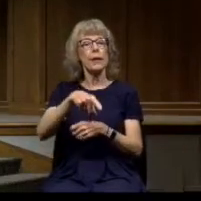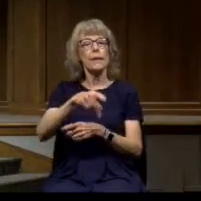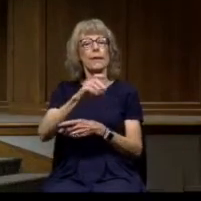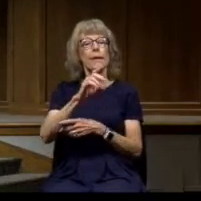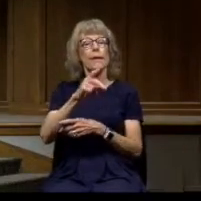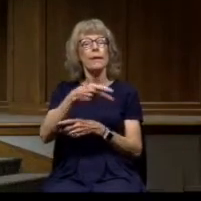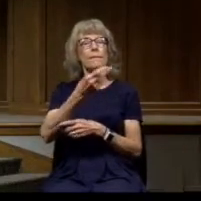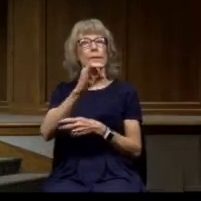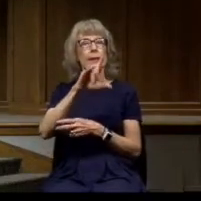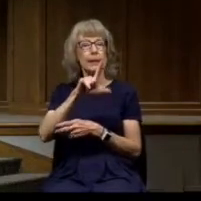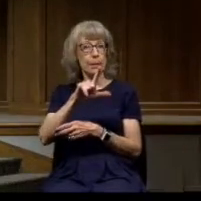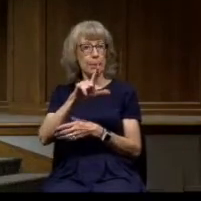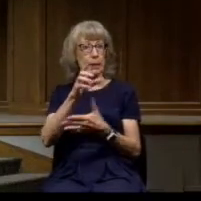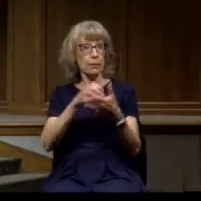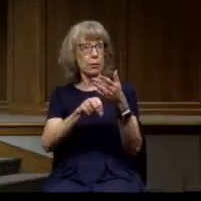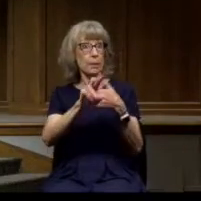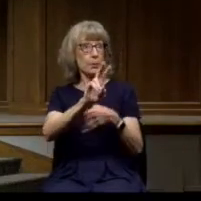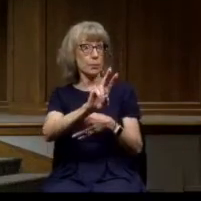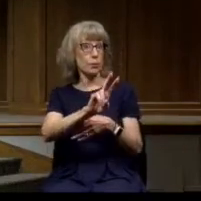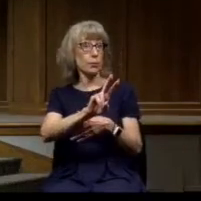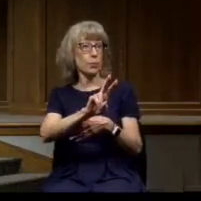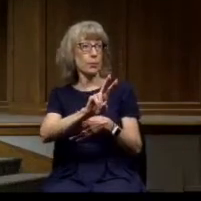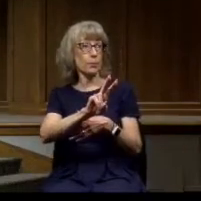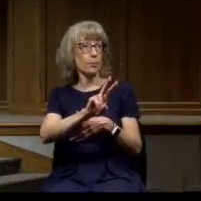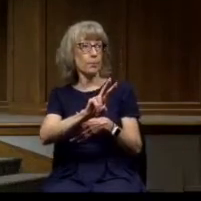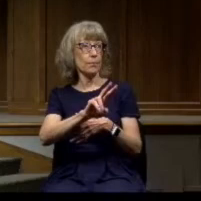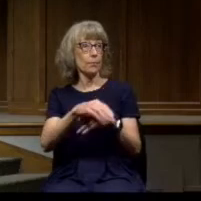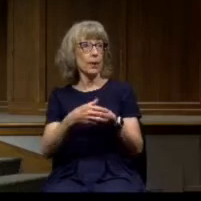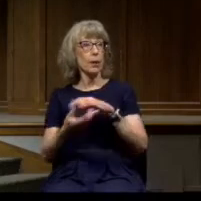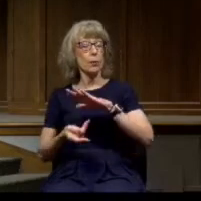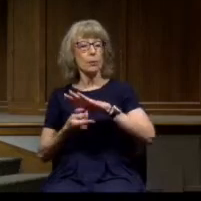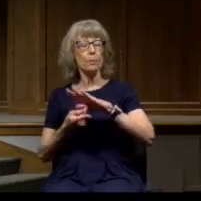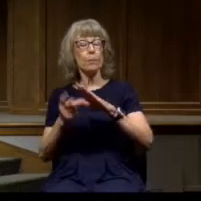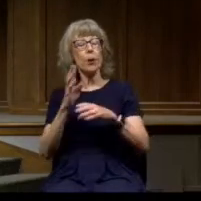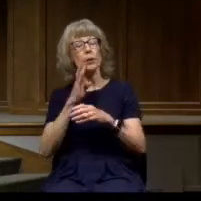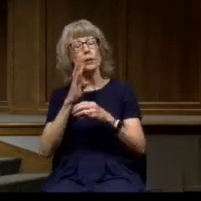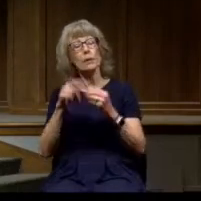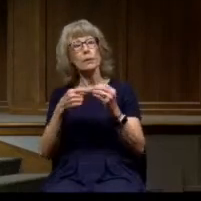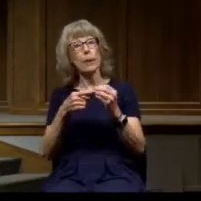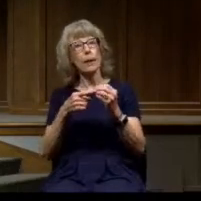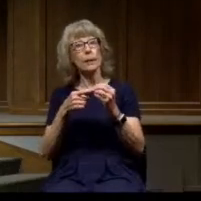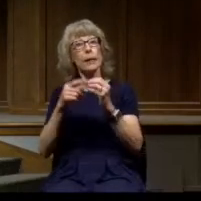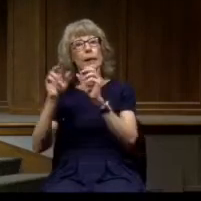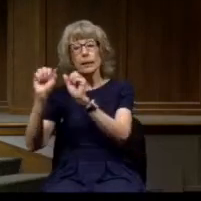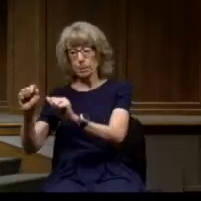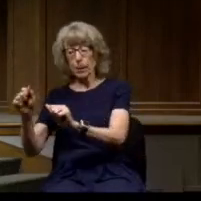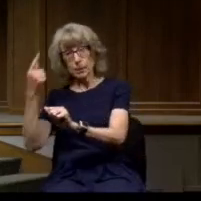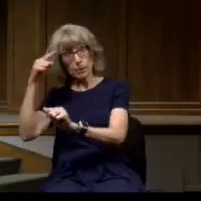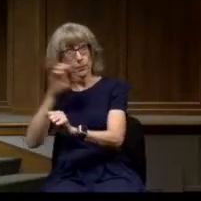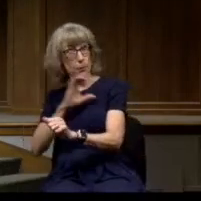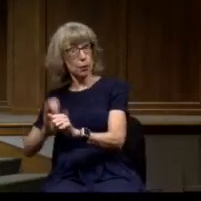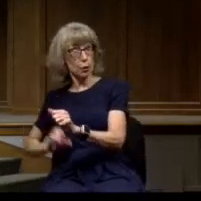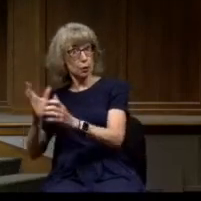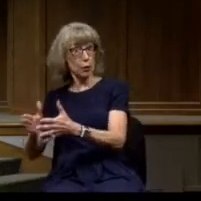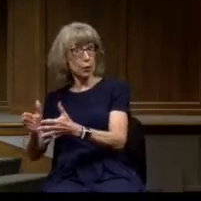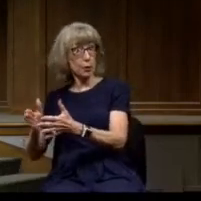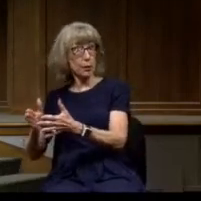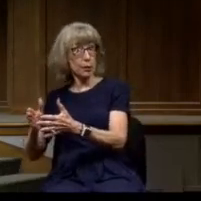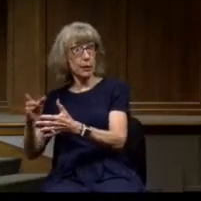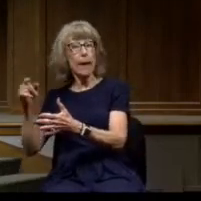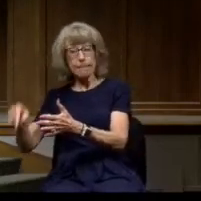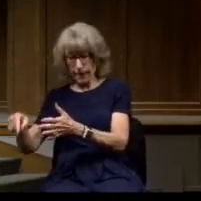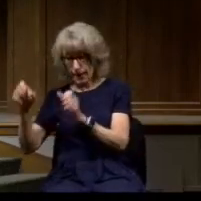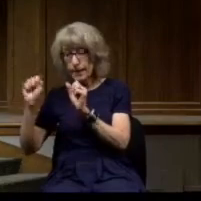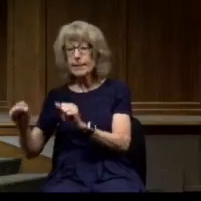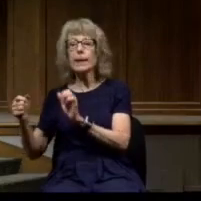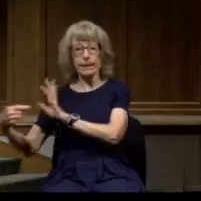about this very idea that it's possible for men and women who believe in Jesus Christ to shine even against a world that's